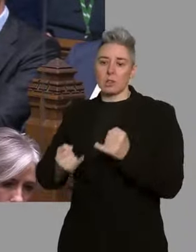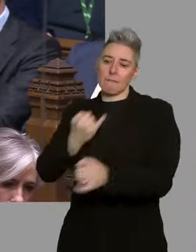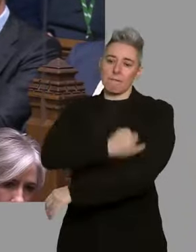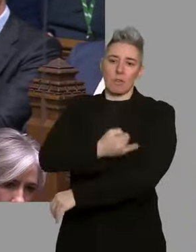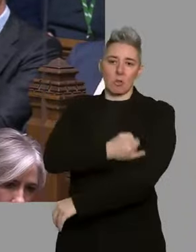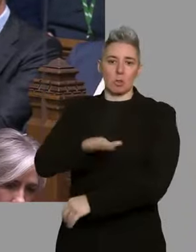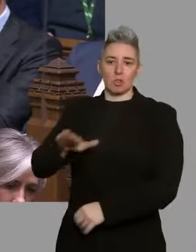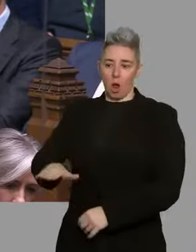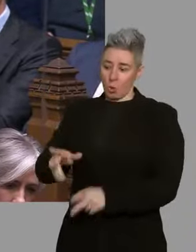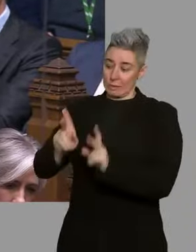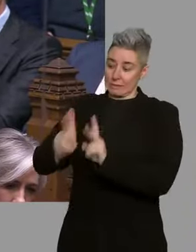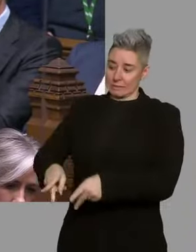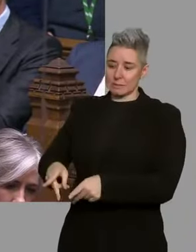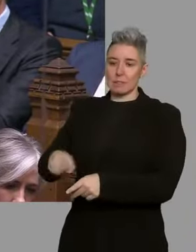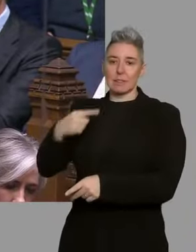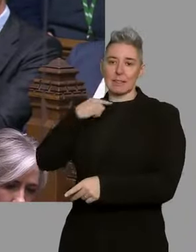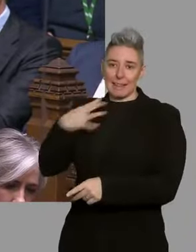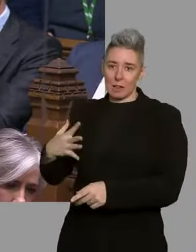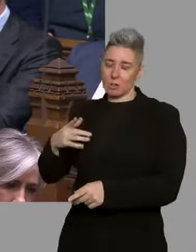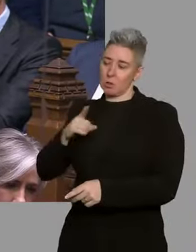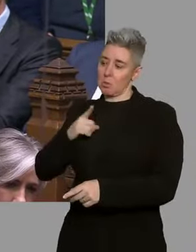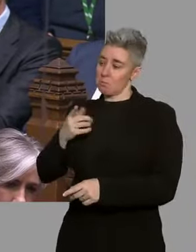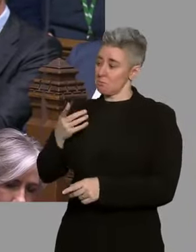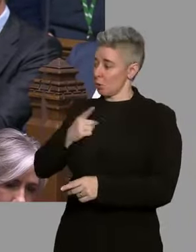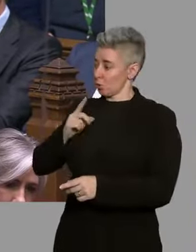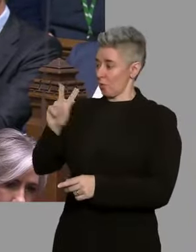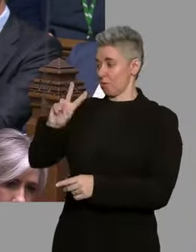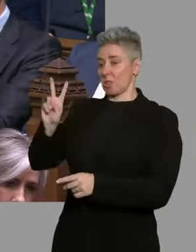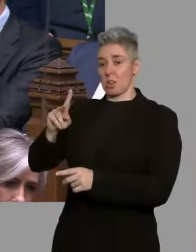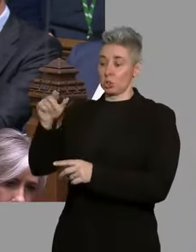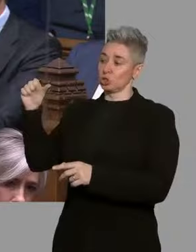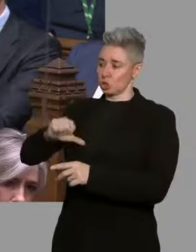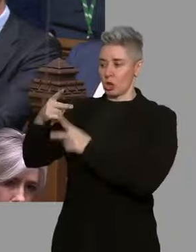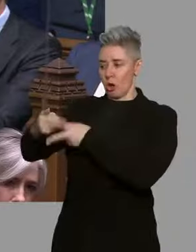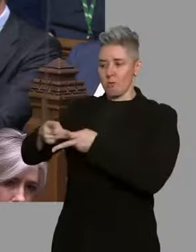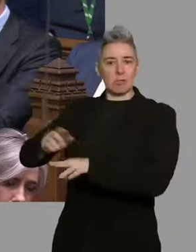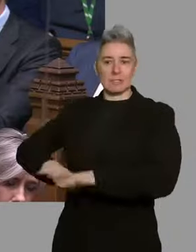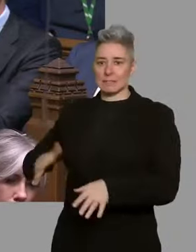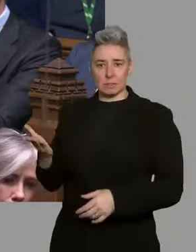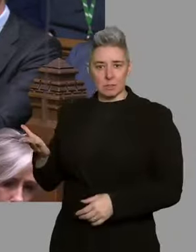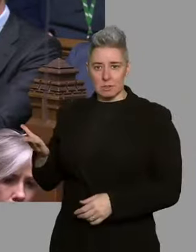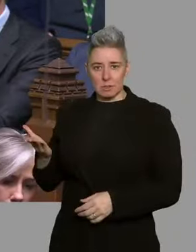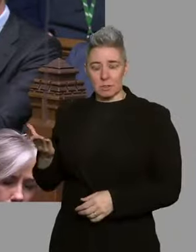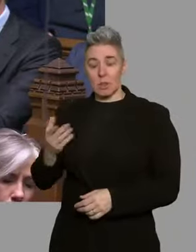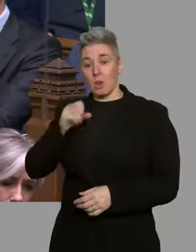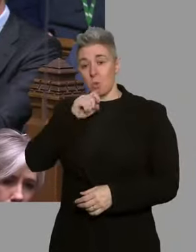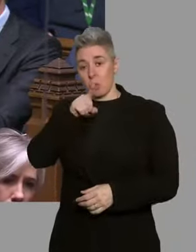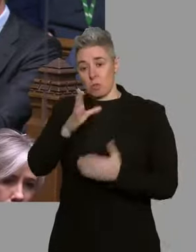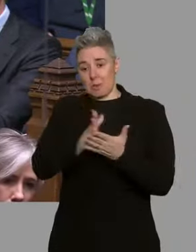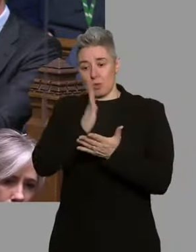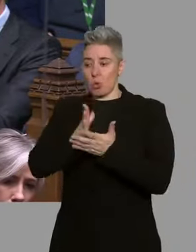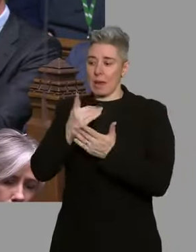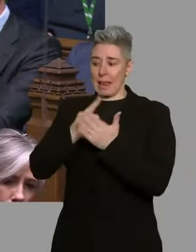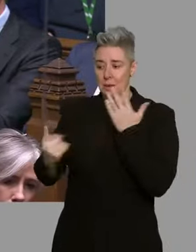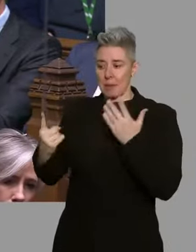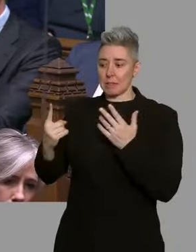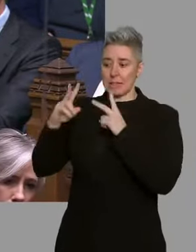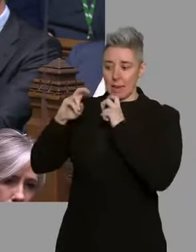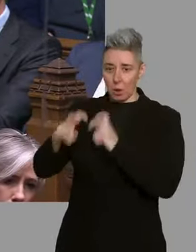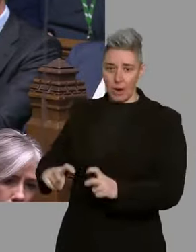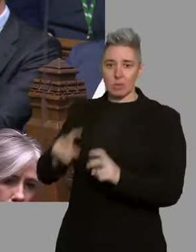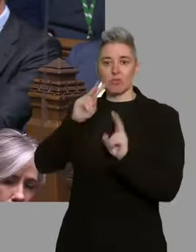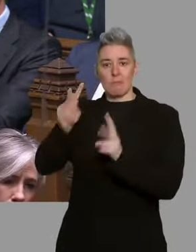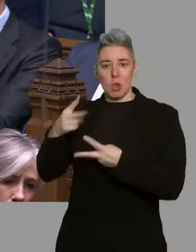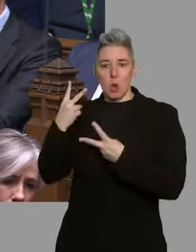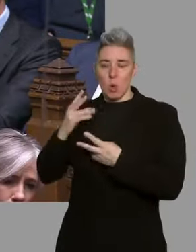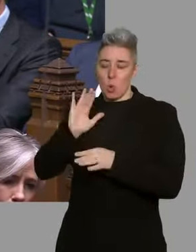Minister ensure that an independent inquest and review is taken into Zara's death and it's held immediately in the new year so we